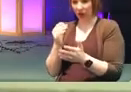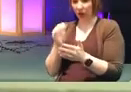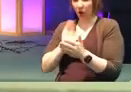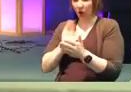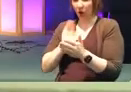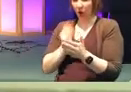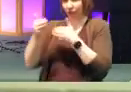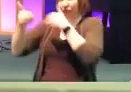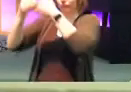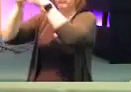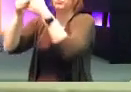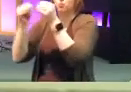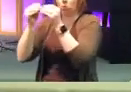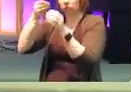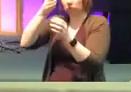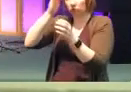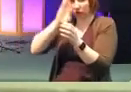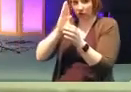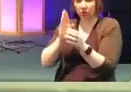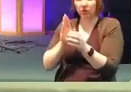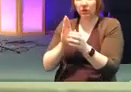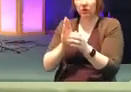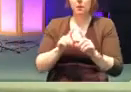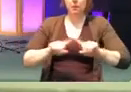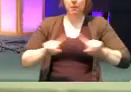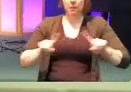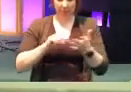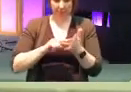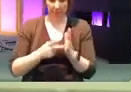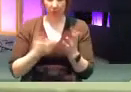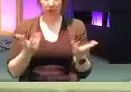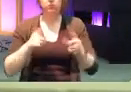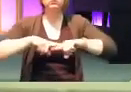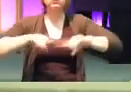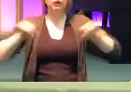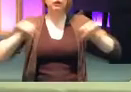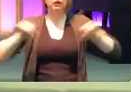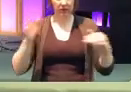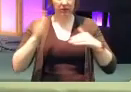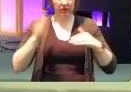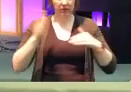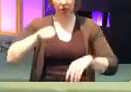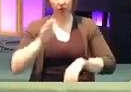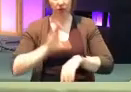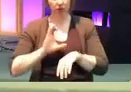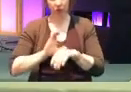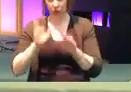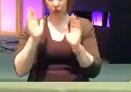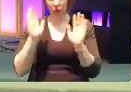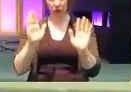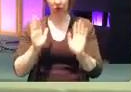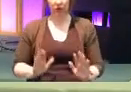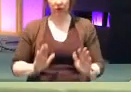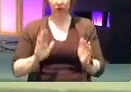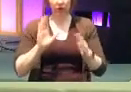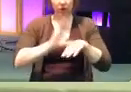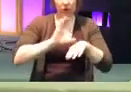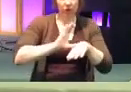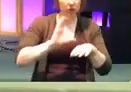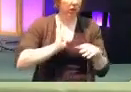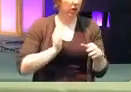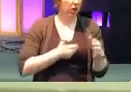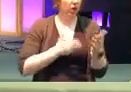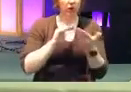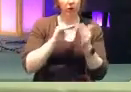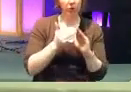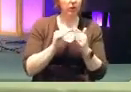does make us different than several other churches. There are great churches in our community. There are great churches that